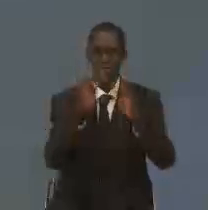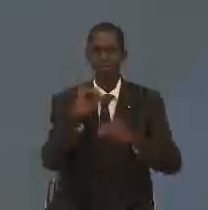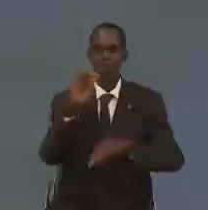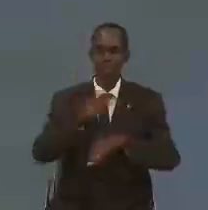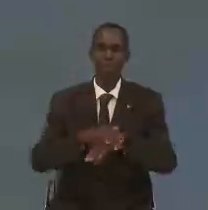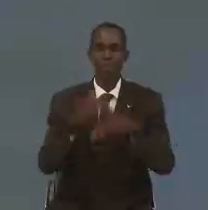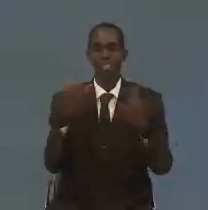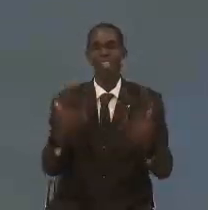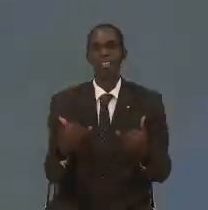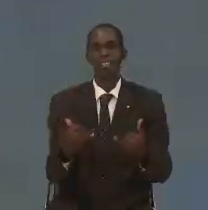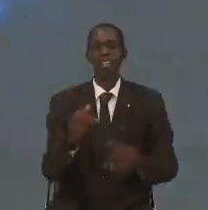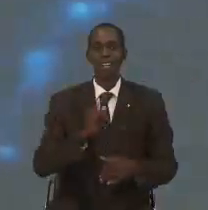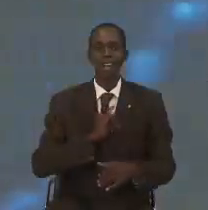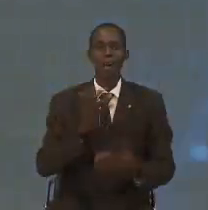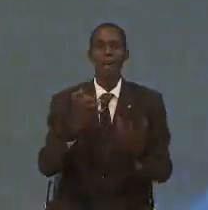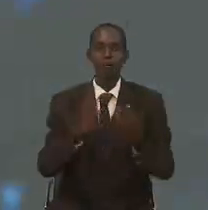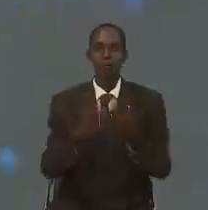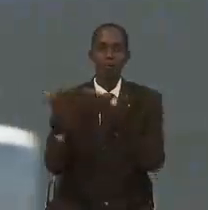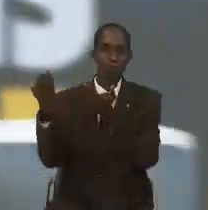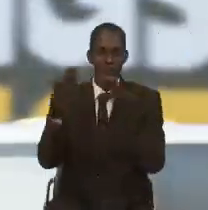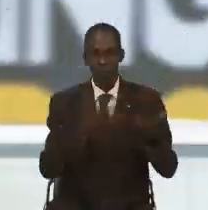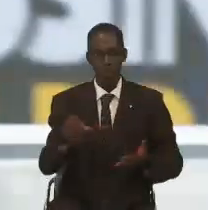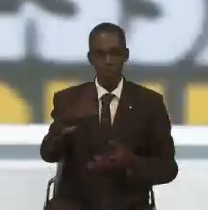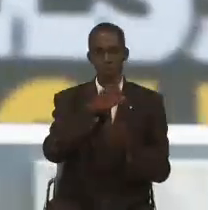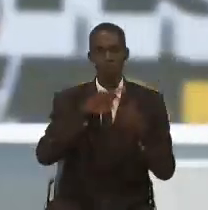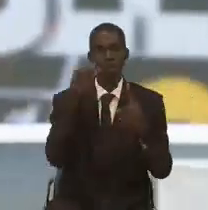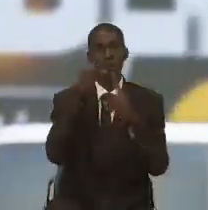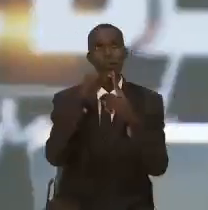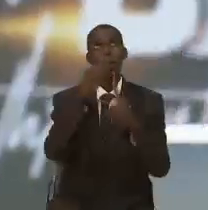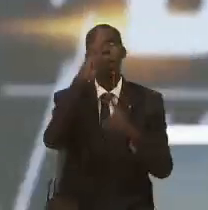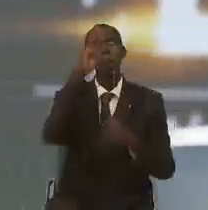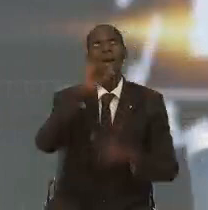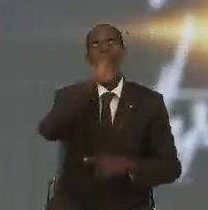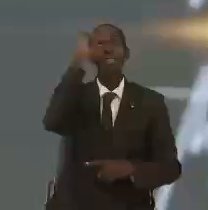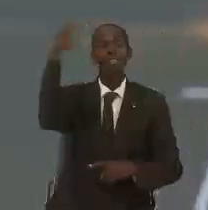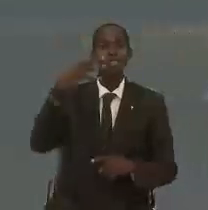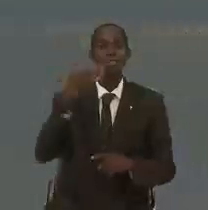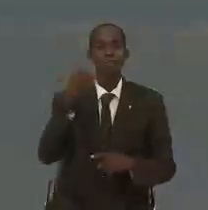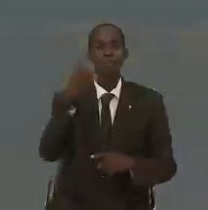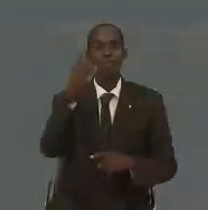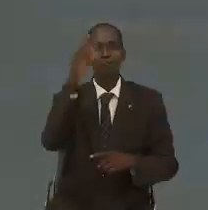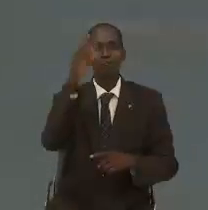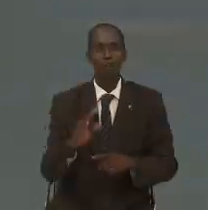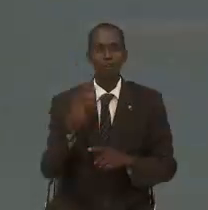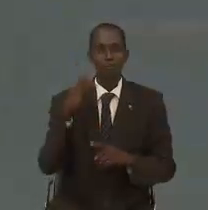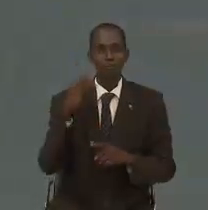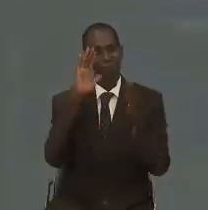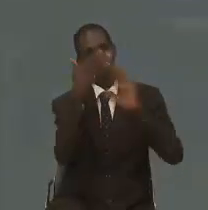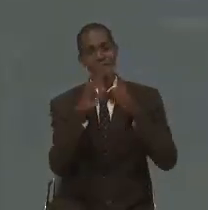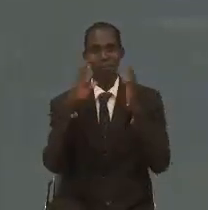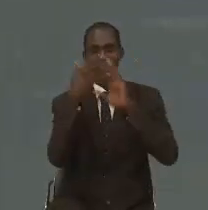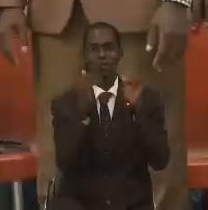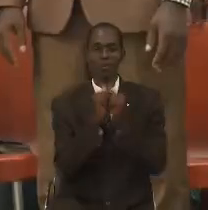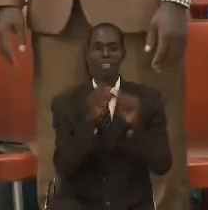you to the point, by the grace of God, face to face with Christ, your life will never be